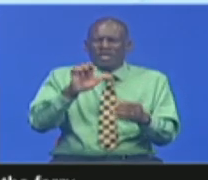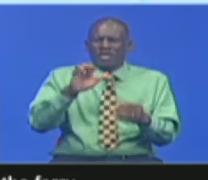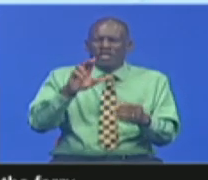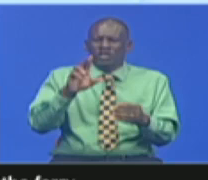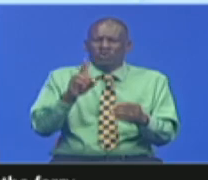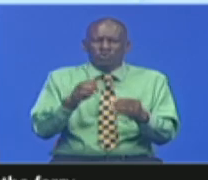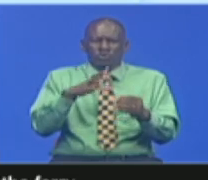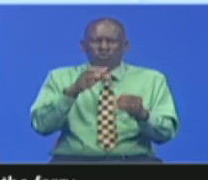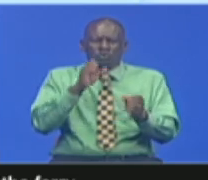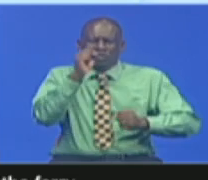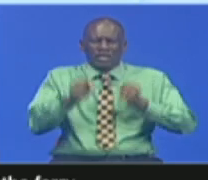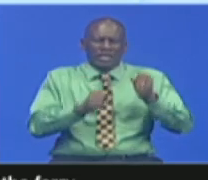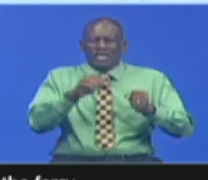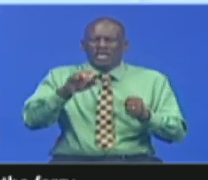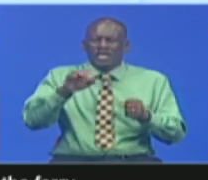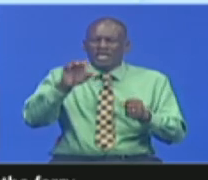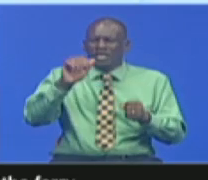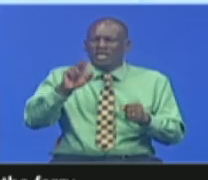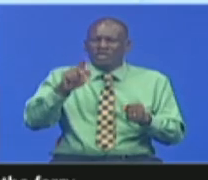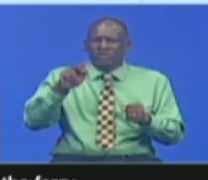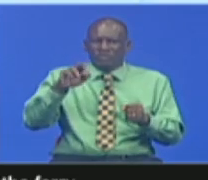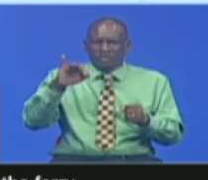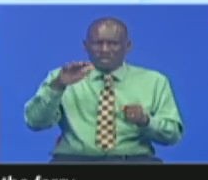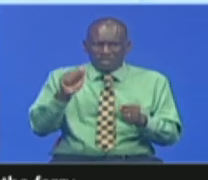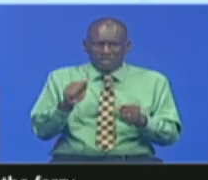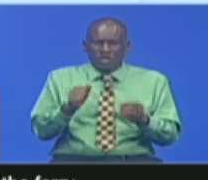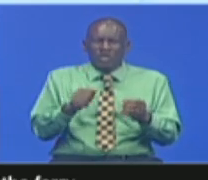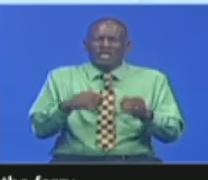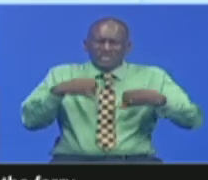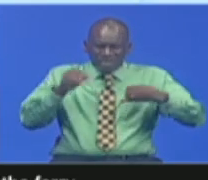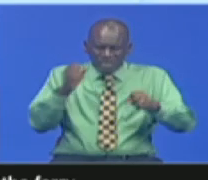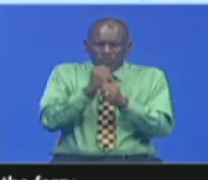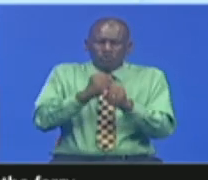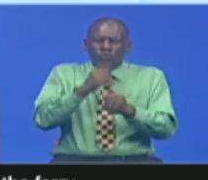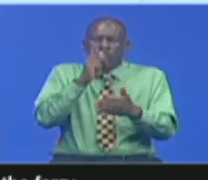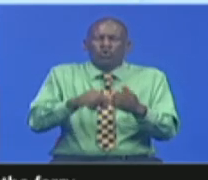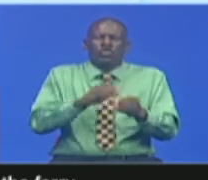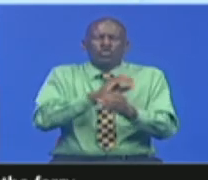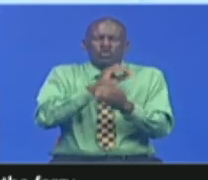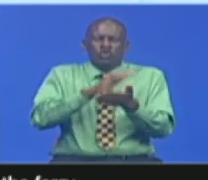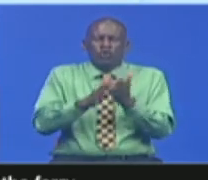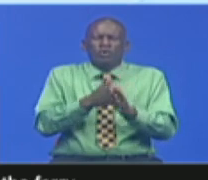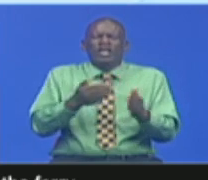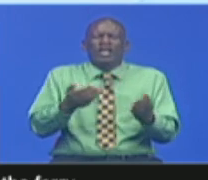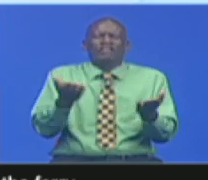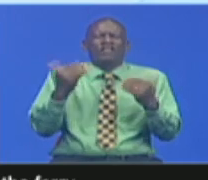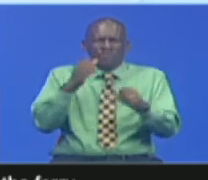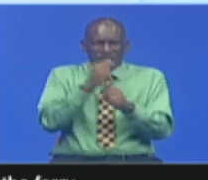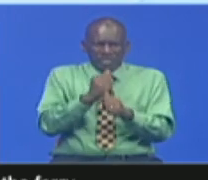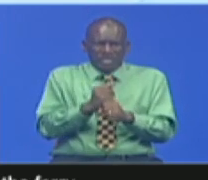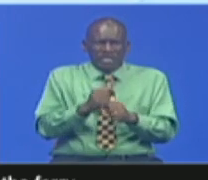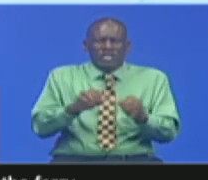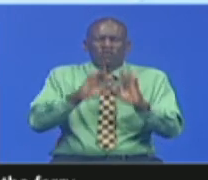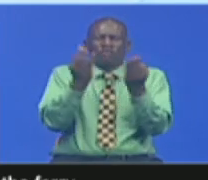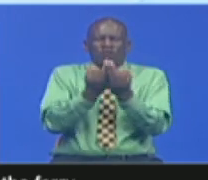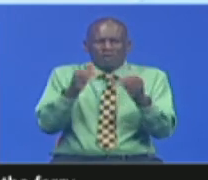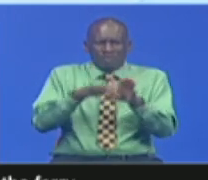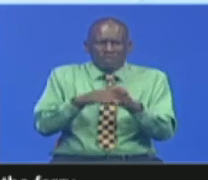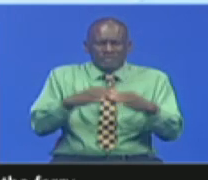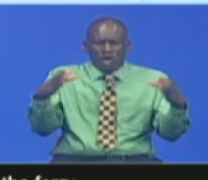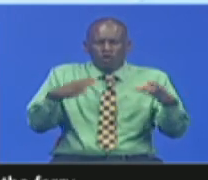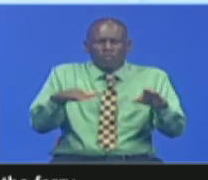of Vienna in Austria in an attempt to venture where no human ever has. His family, clan members and neighbors are prayerful that their son will